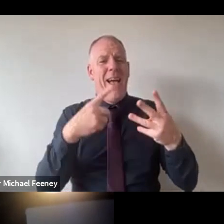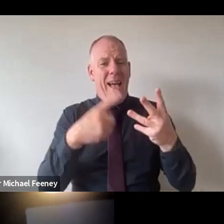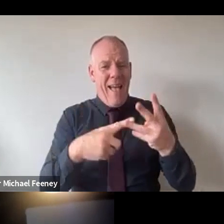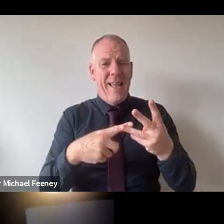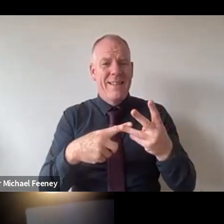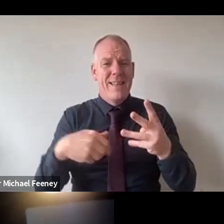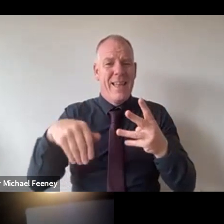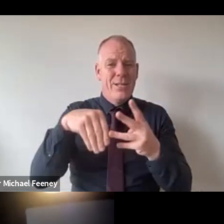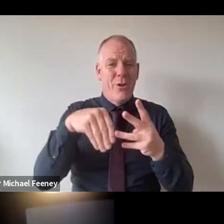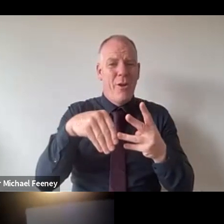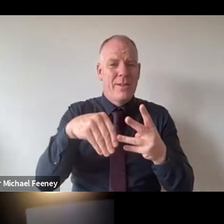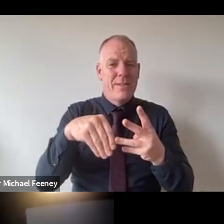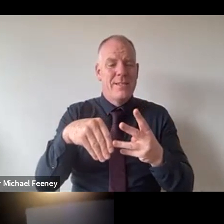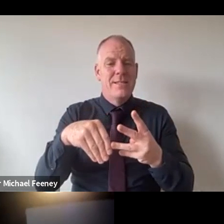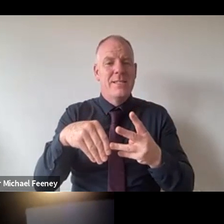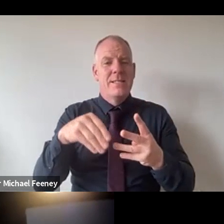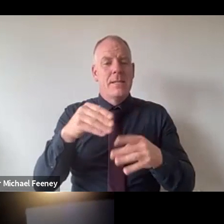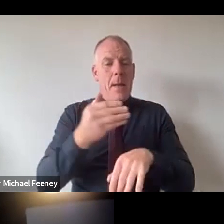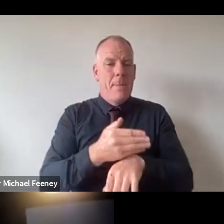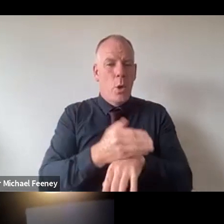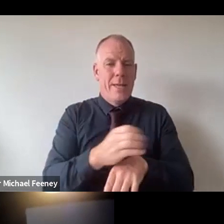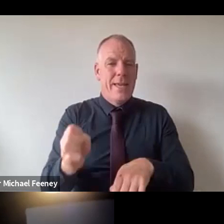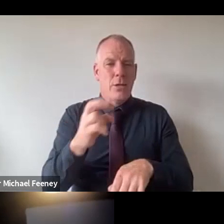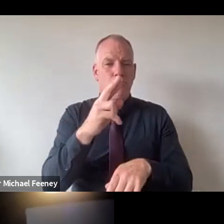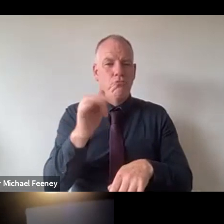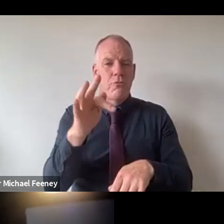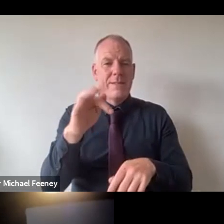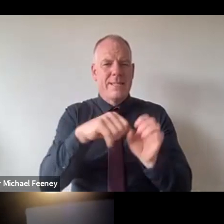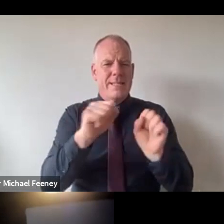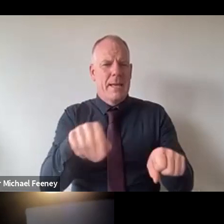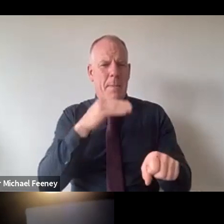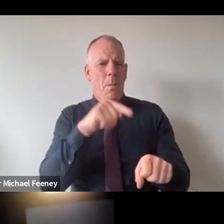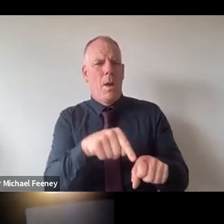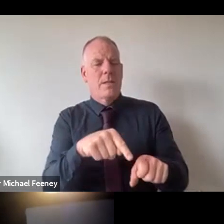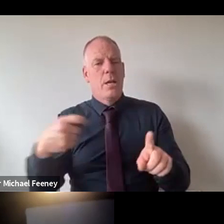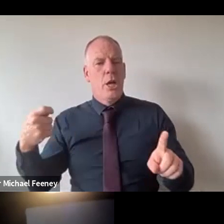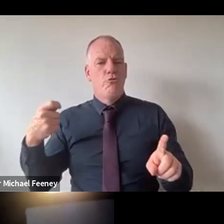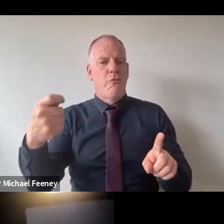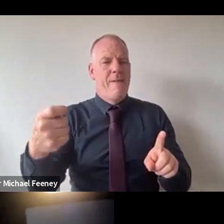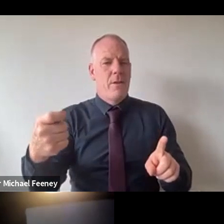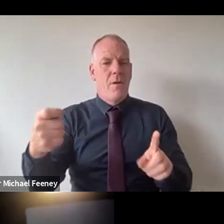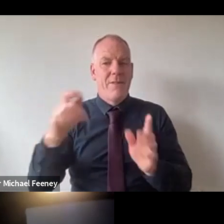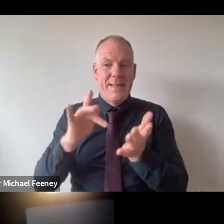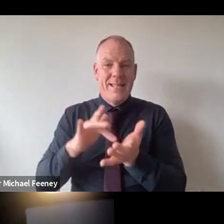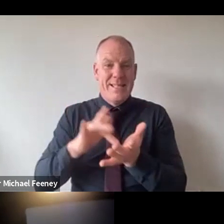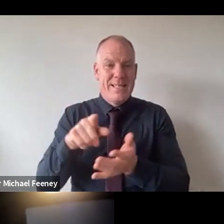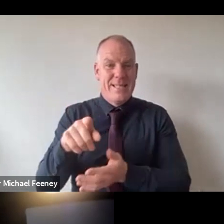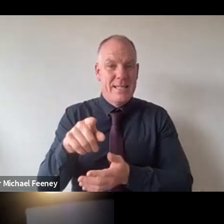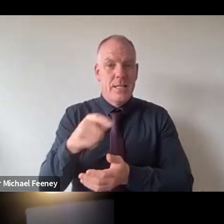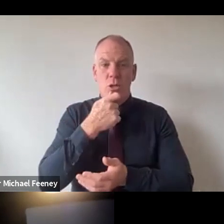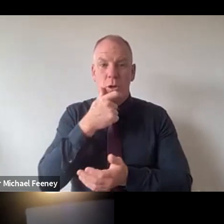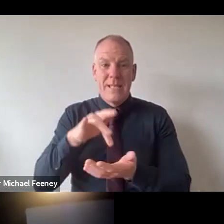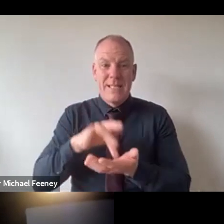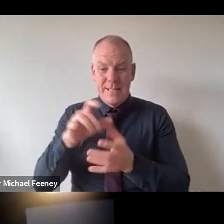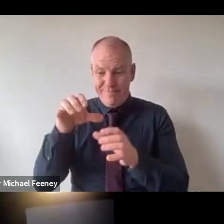internal employee reference scheme. Now, internal employee reference schemes, a traveller or someone from the inner city, or sometimes